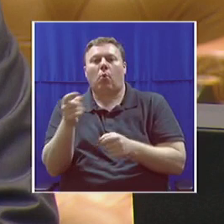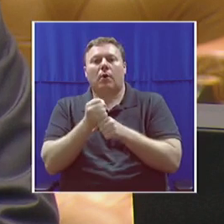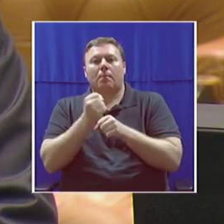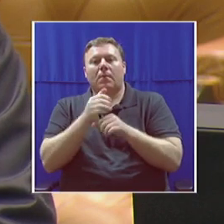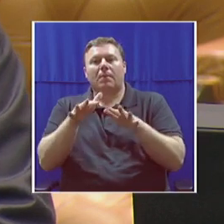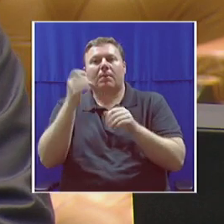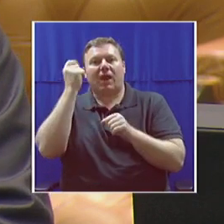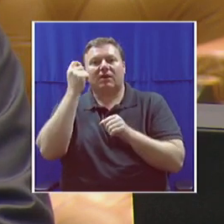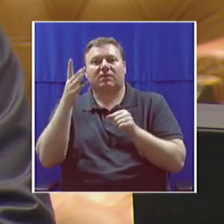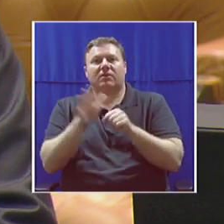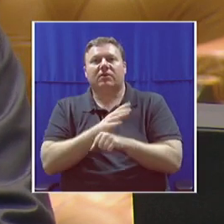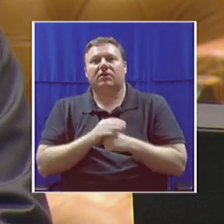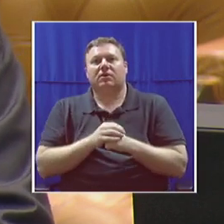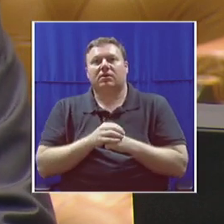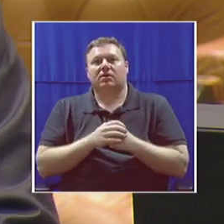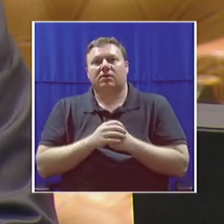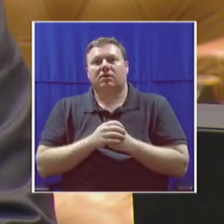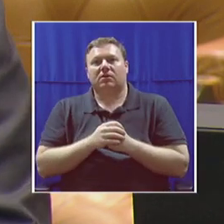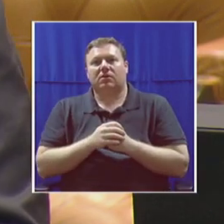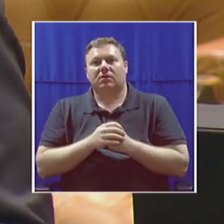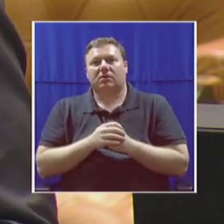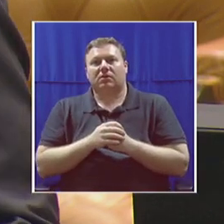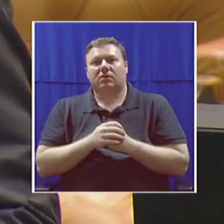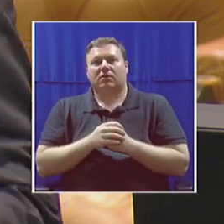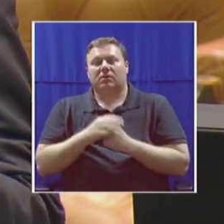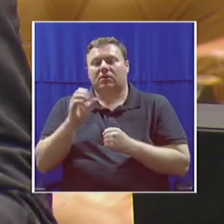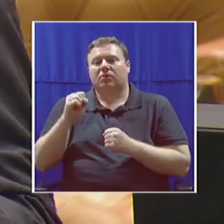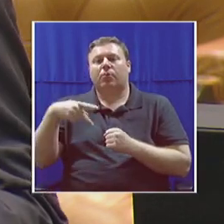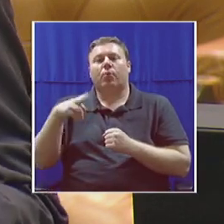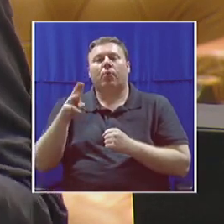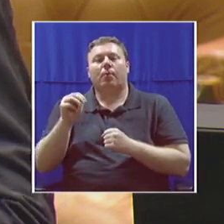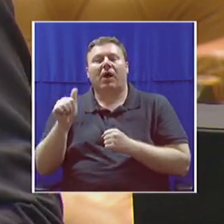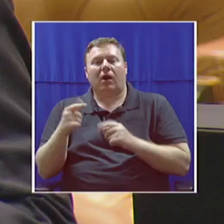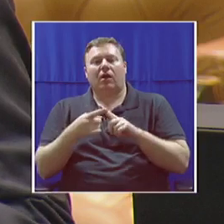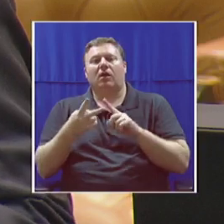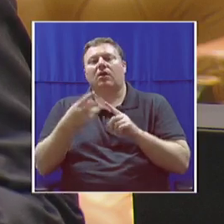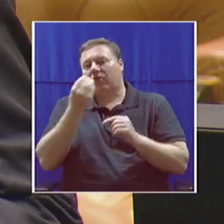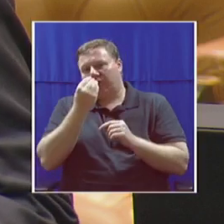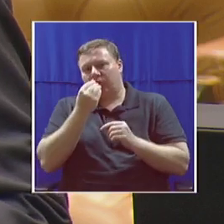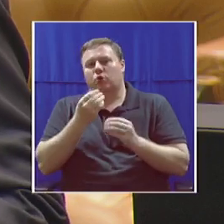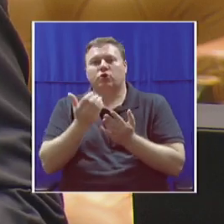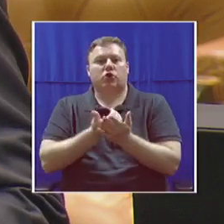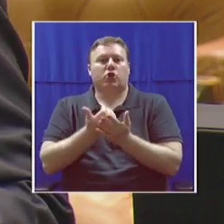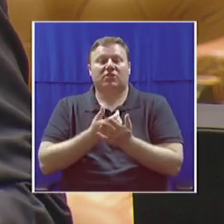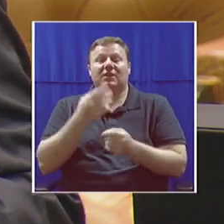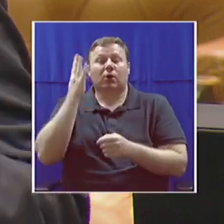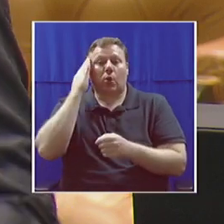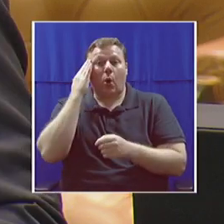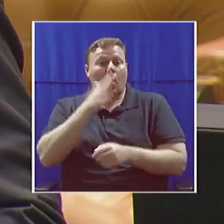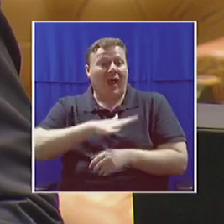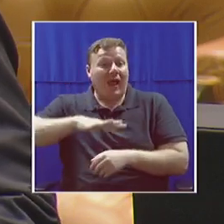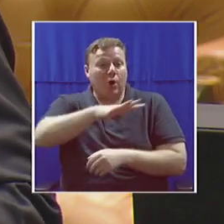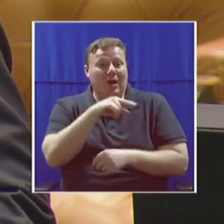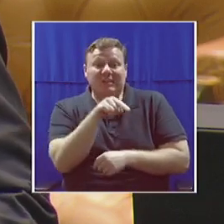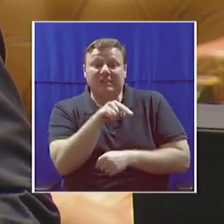bylaws spuma and food security so that people understand where an area should be zoned for